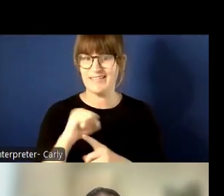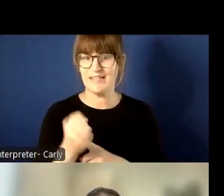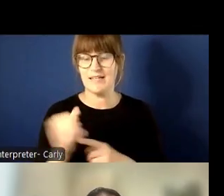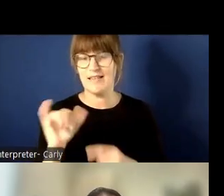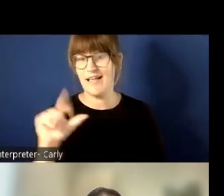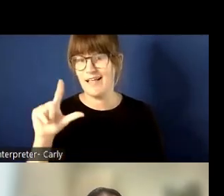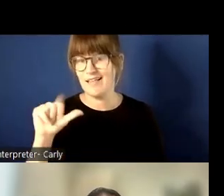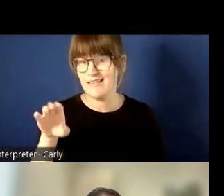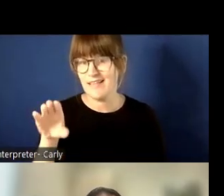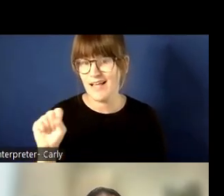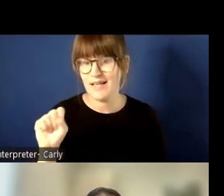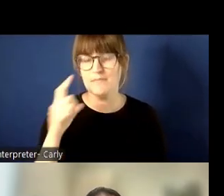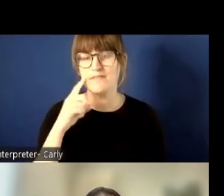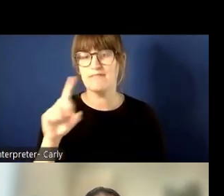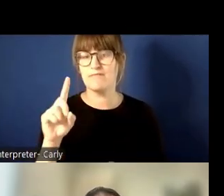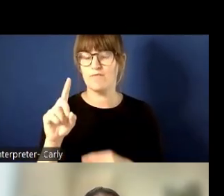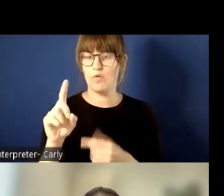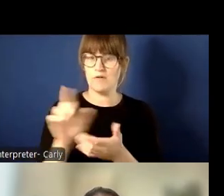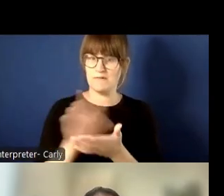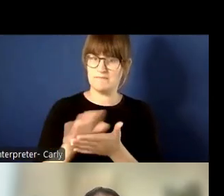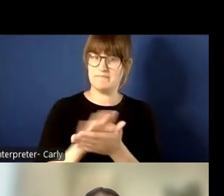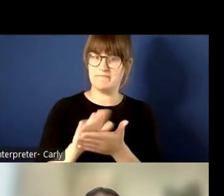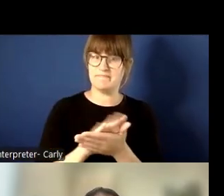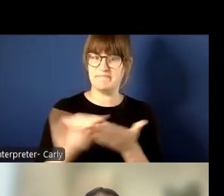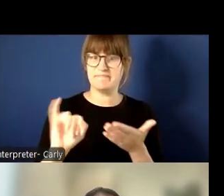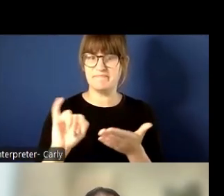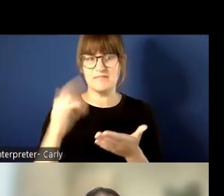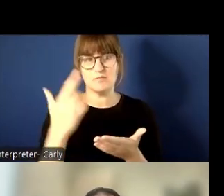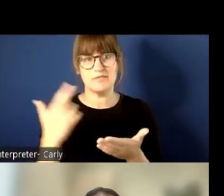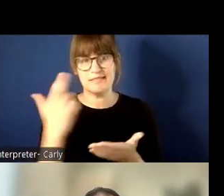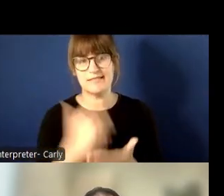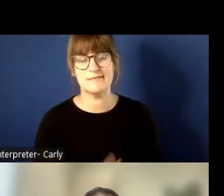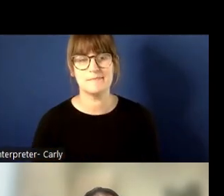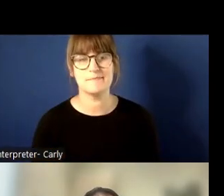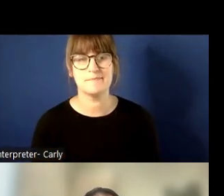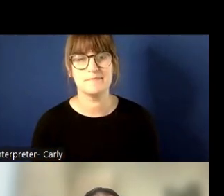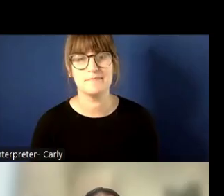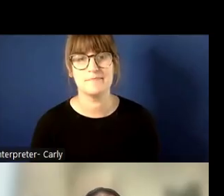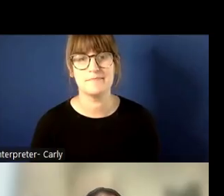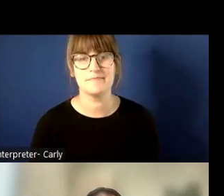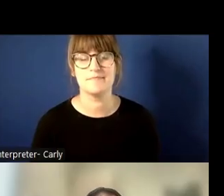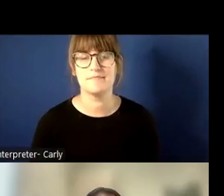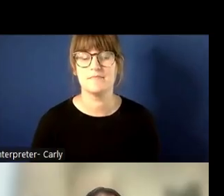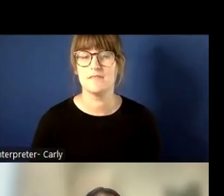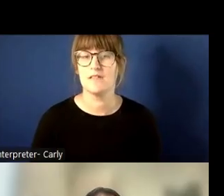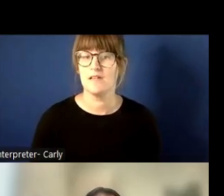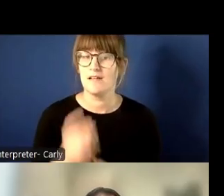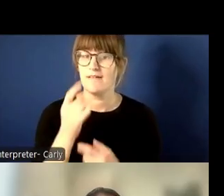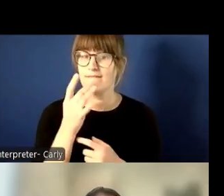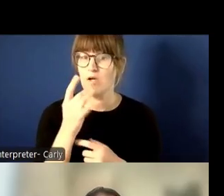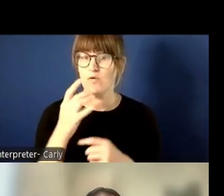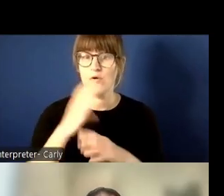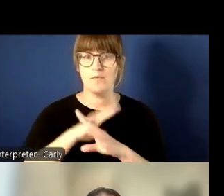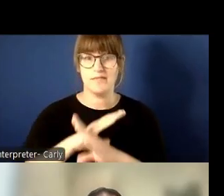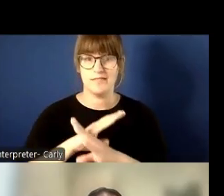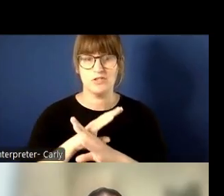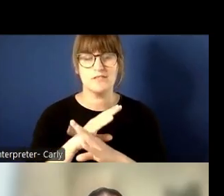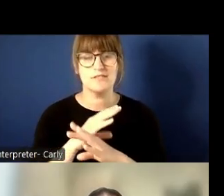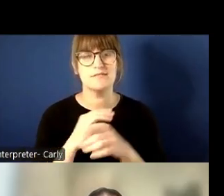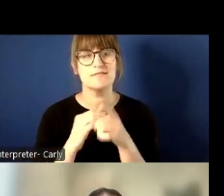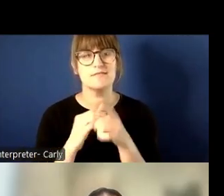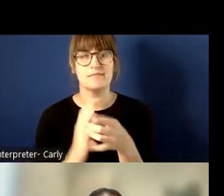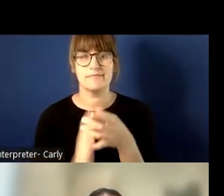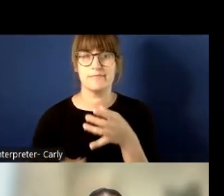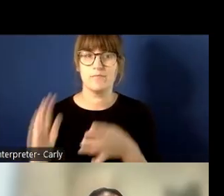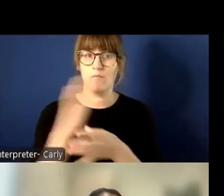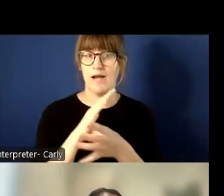for discontamination or disinfection purposes. So with photoprotection, we think about primary photoprotection first. Primary